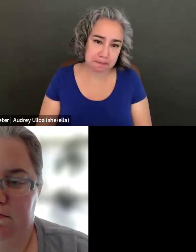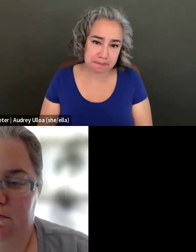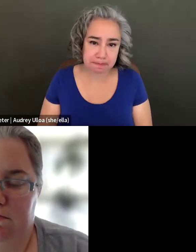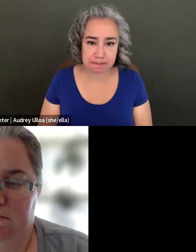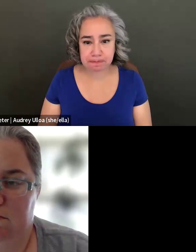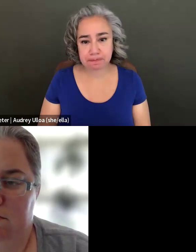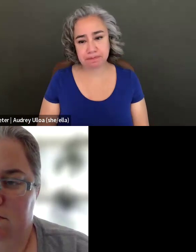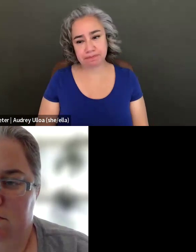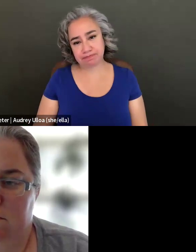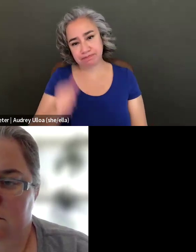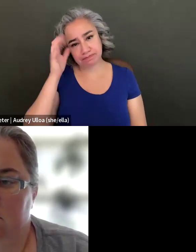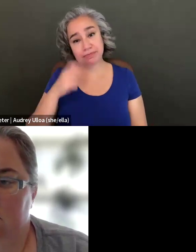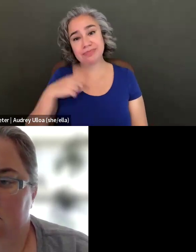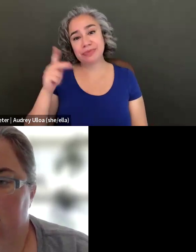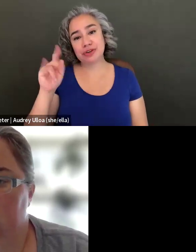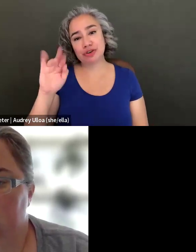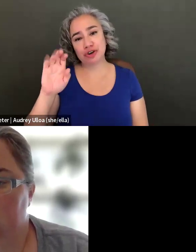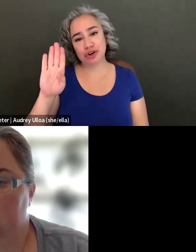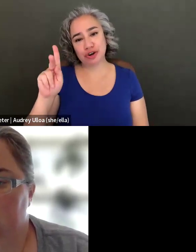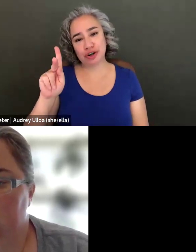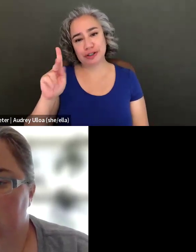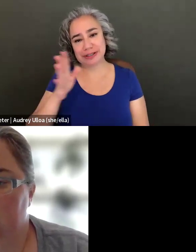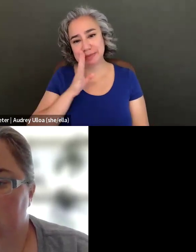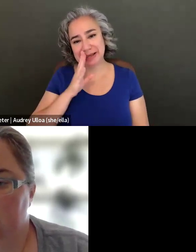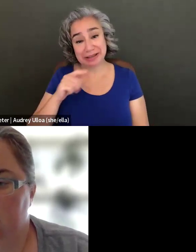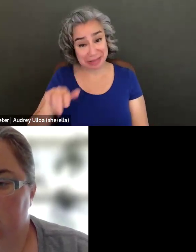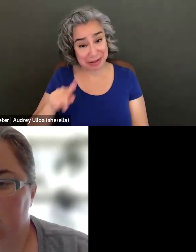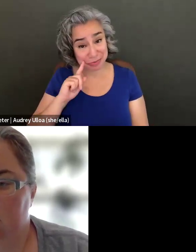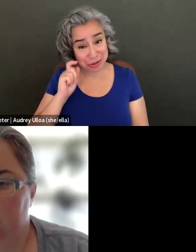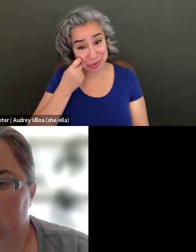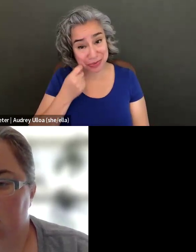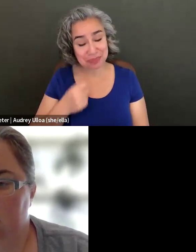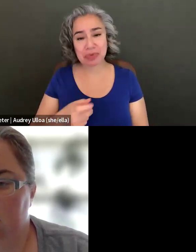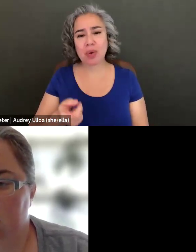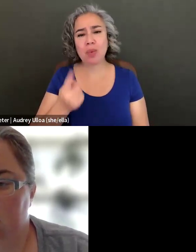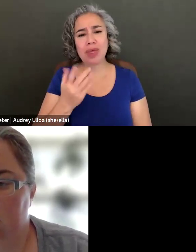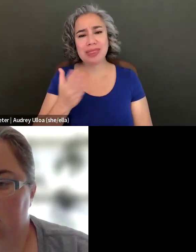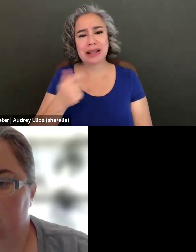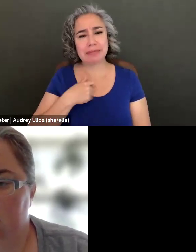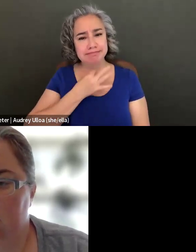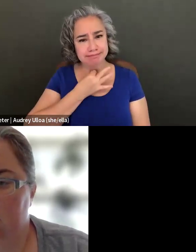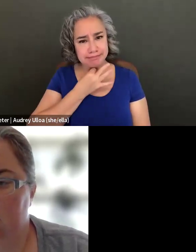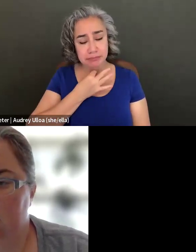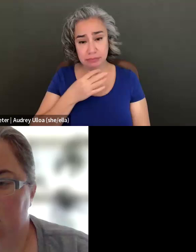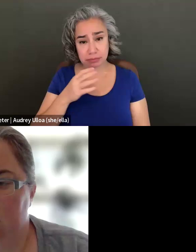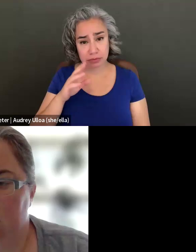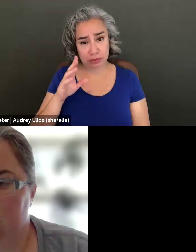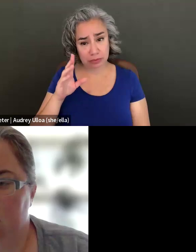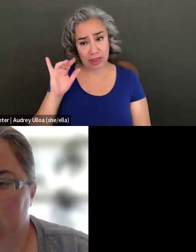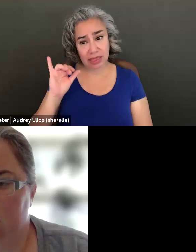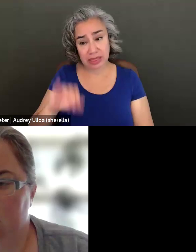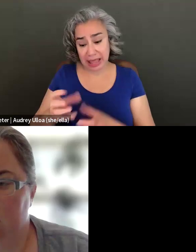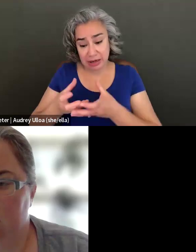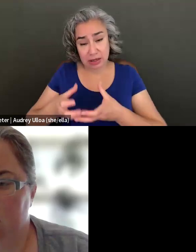Yeah, Kirk speaking. This is pretty cool. I guess the one thing that I'm wondering is there a shelf life to